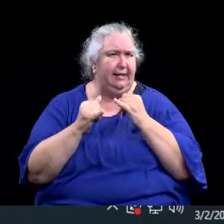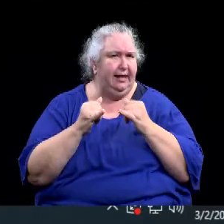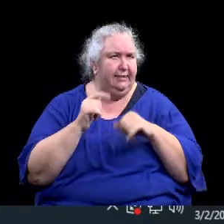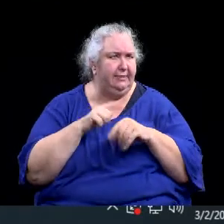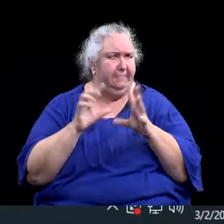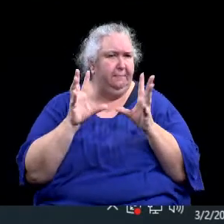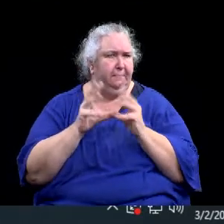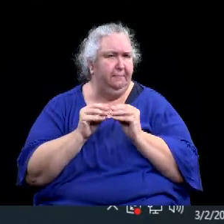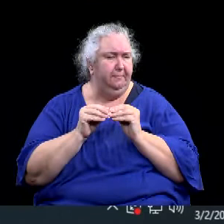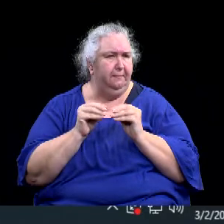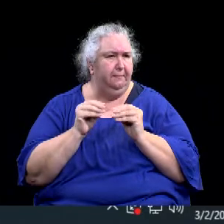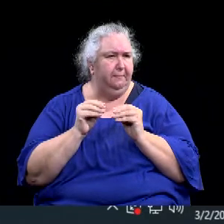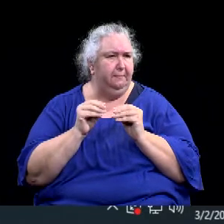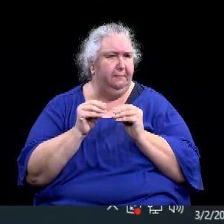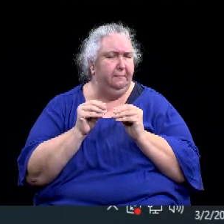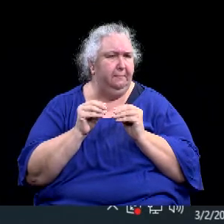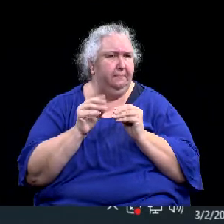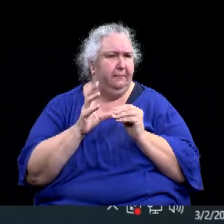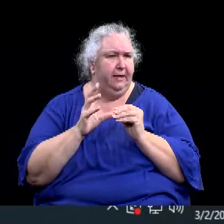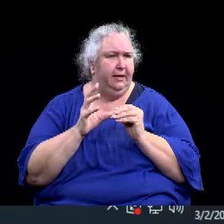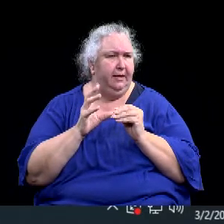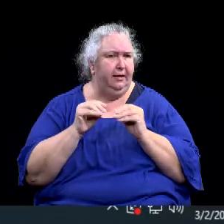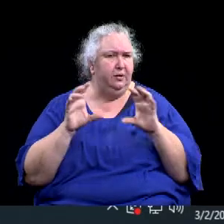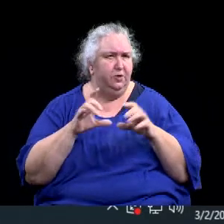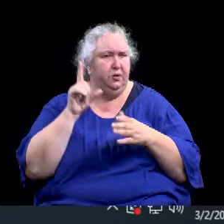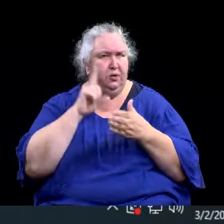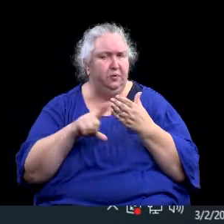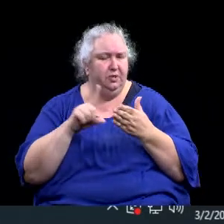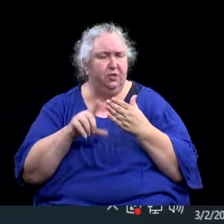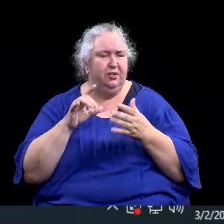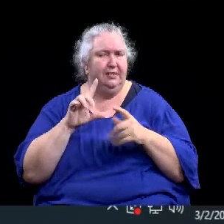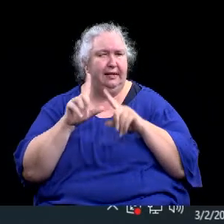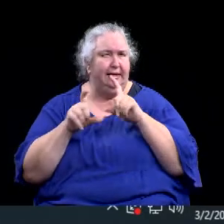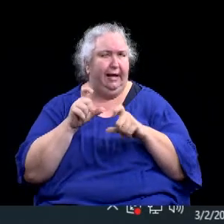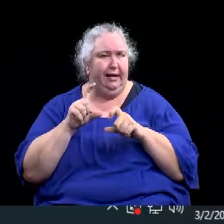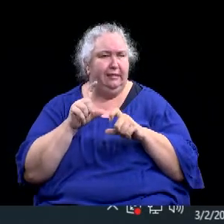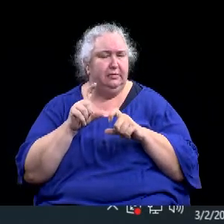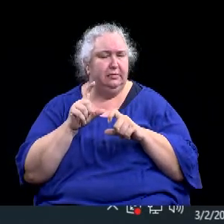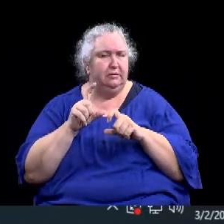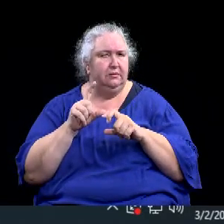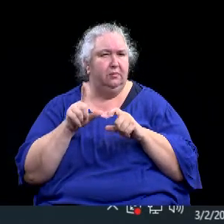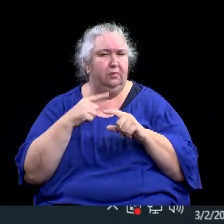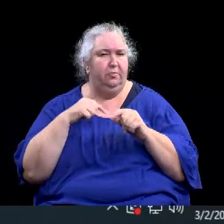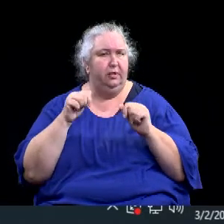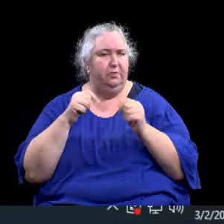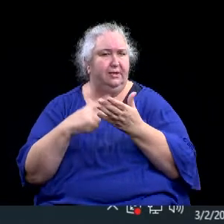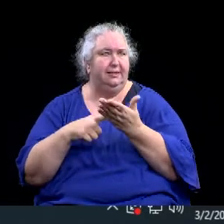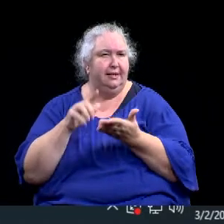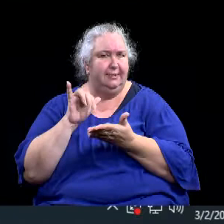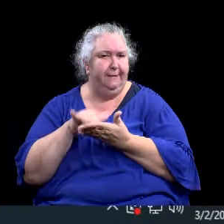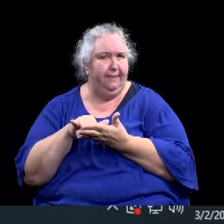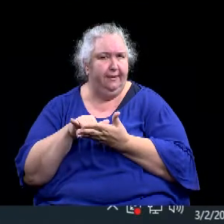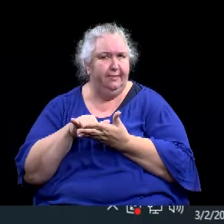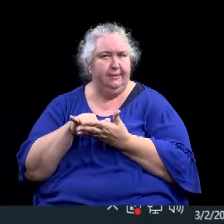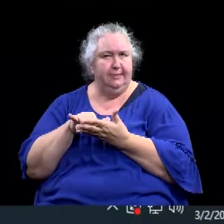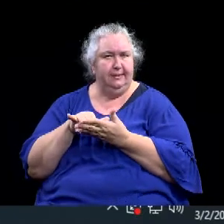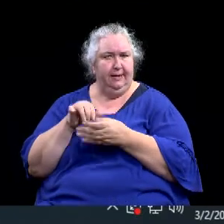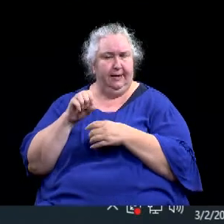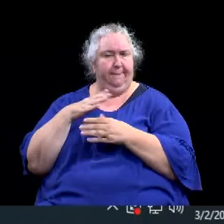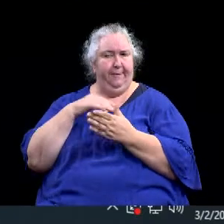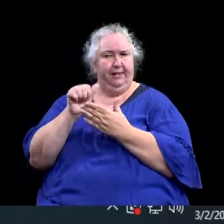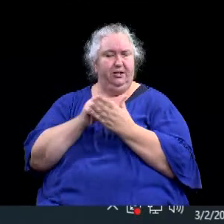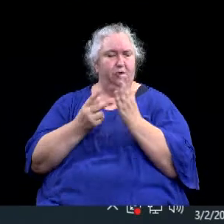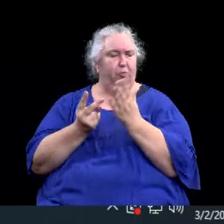research and ask hard questions. When we were discussing this in my agenda review earlier today, we were talking about the fact that you can't maximize